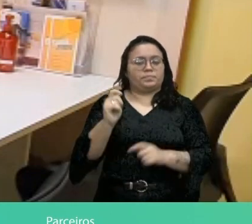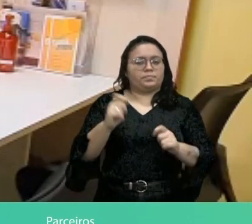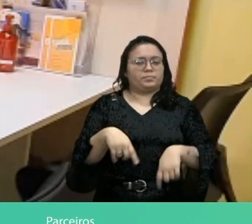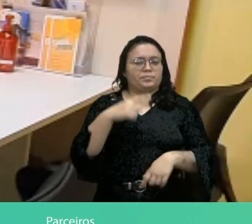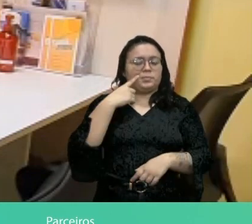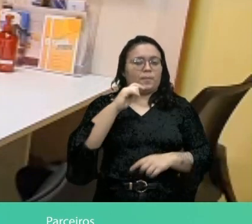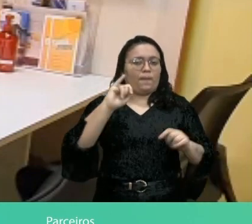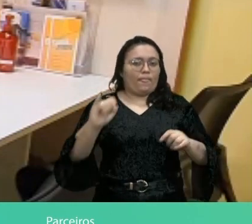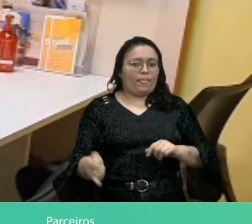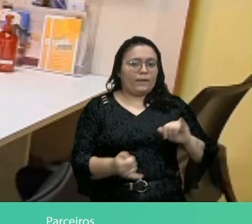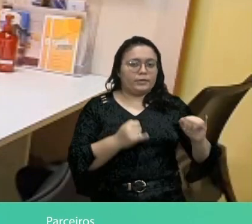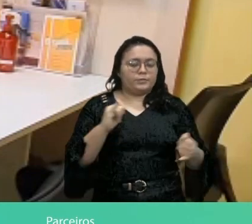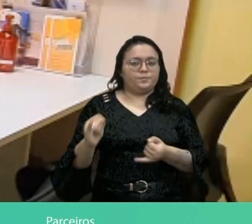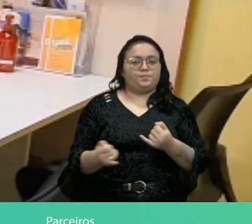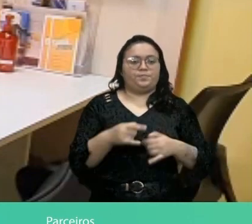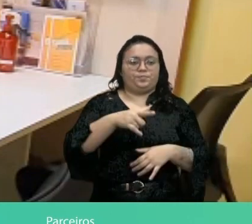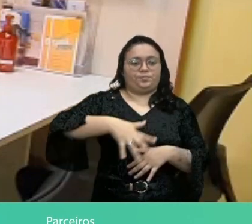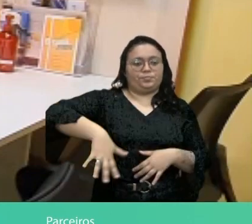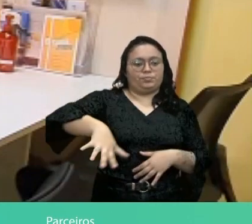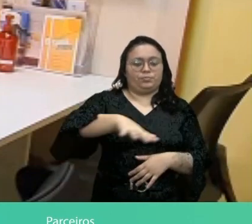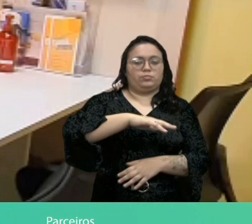there's a potential